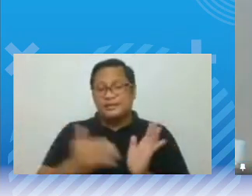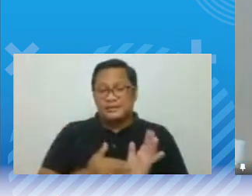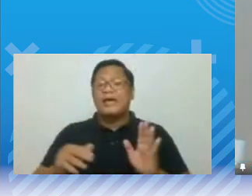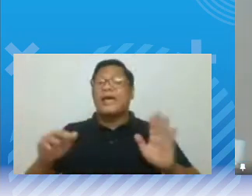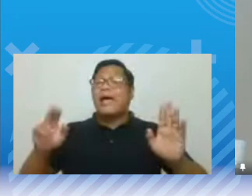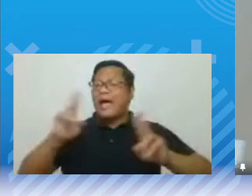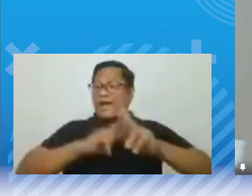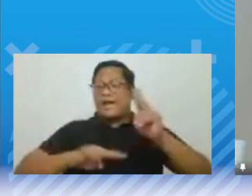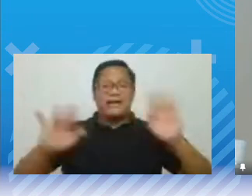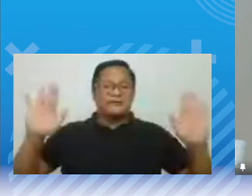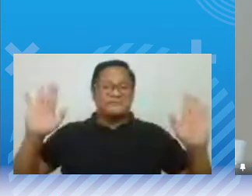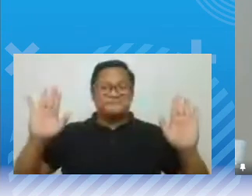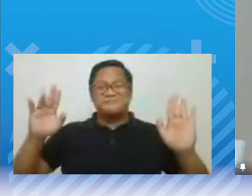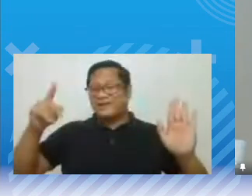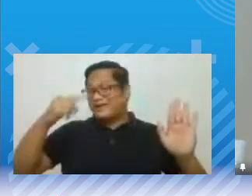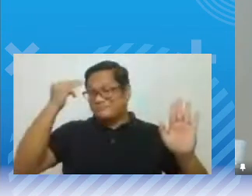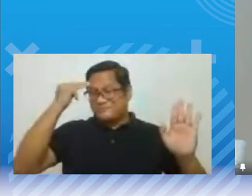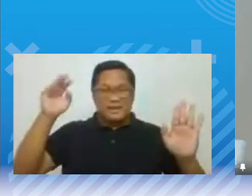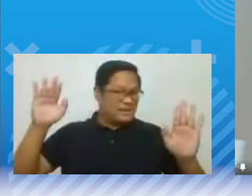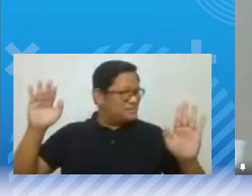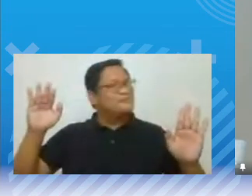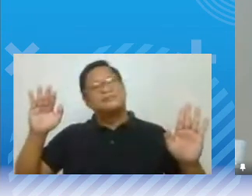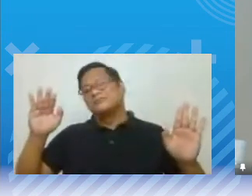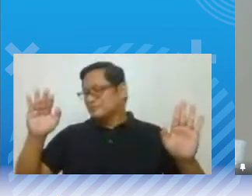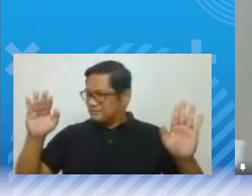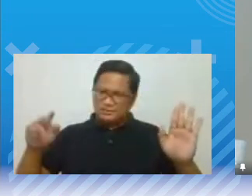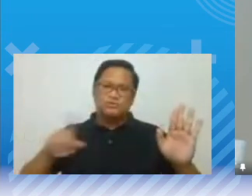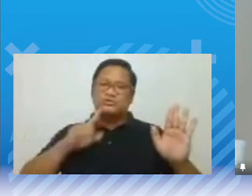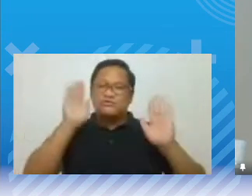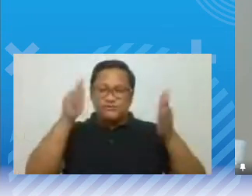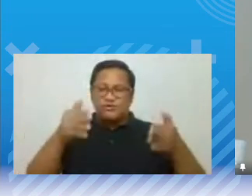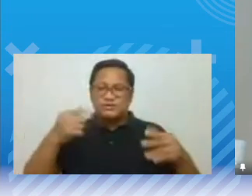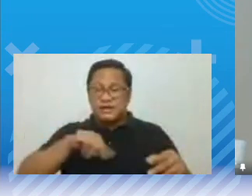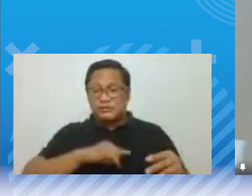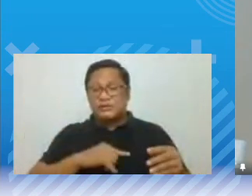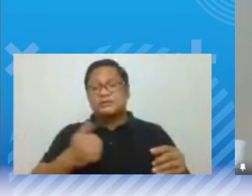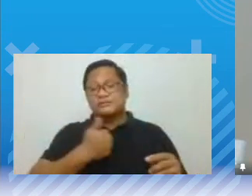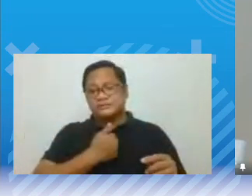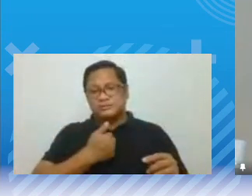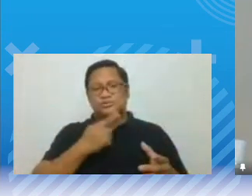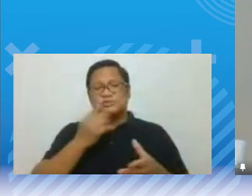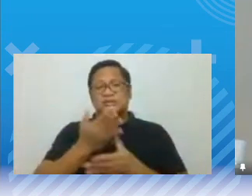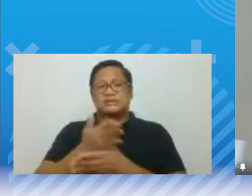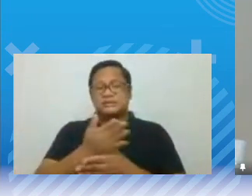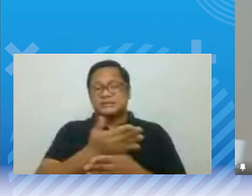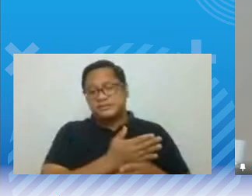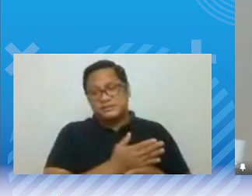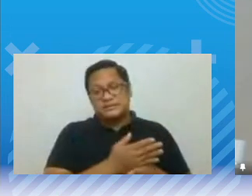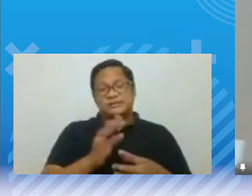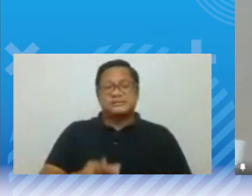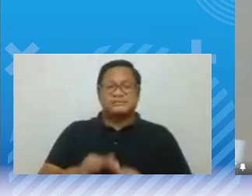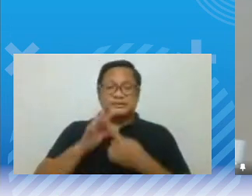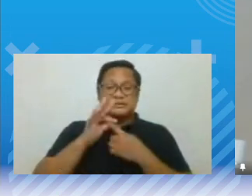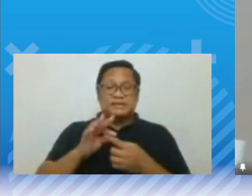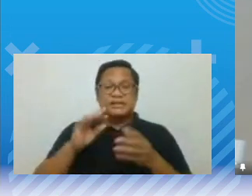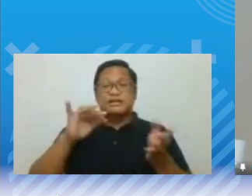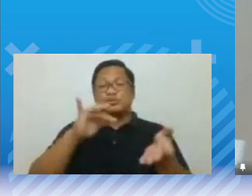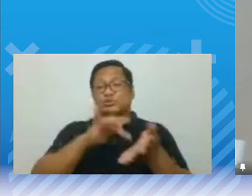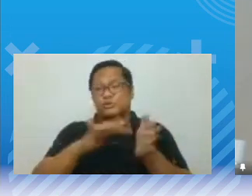mind. So, let's continue to focus on ourselves so we can share something, lalo na sa mga mag-aaral po natin